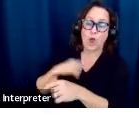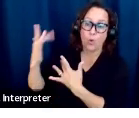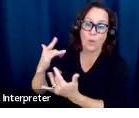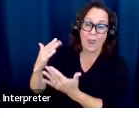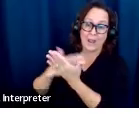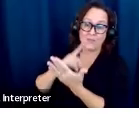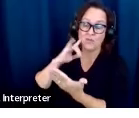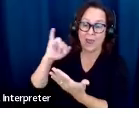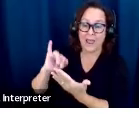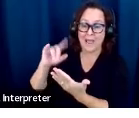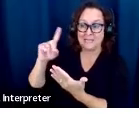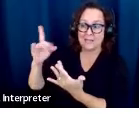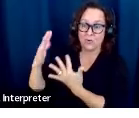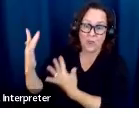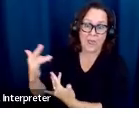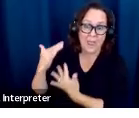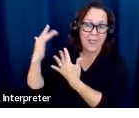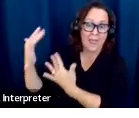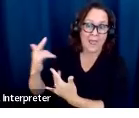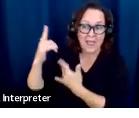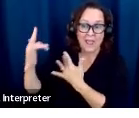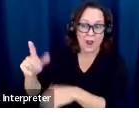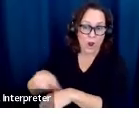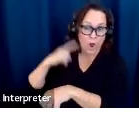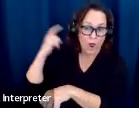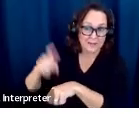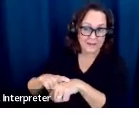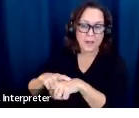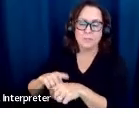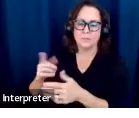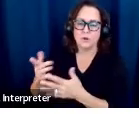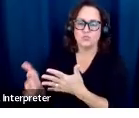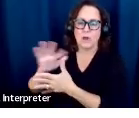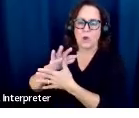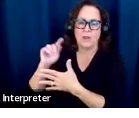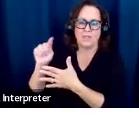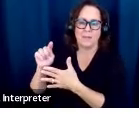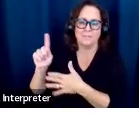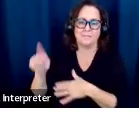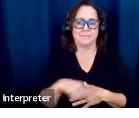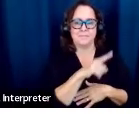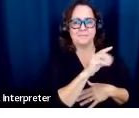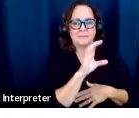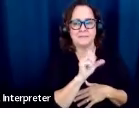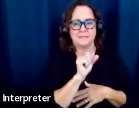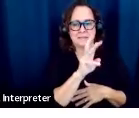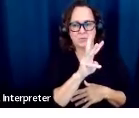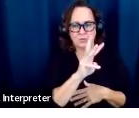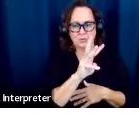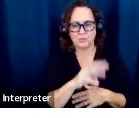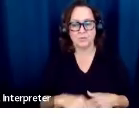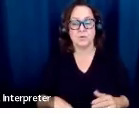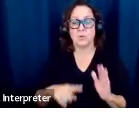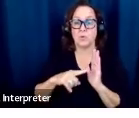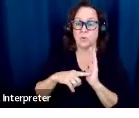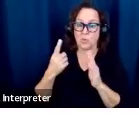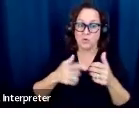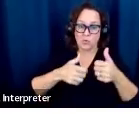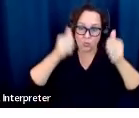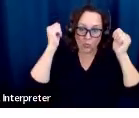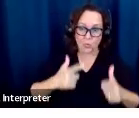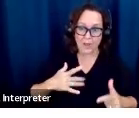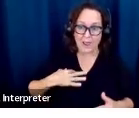means that we'll start with those that have spent the most time on the IDD waiver waiting list. And once all